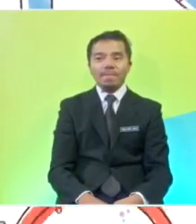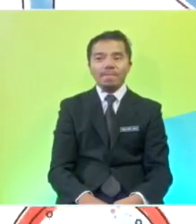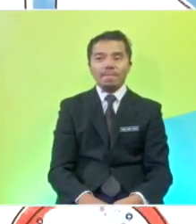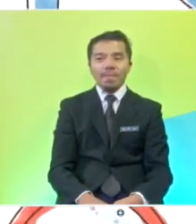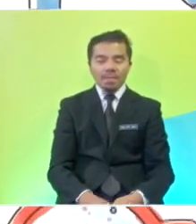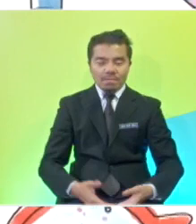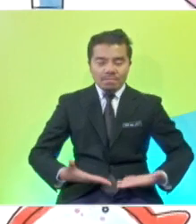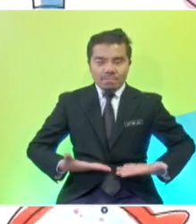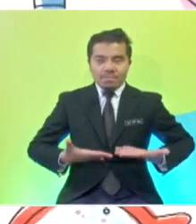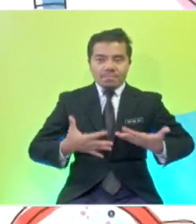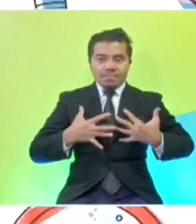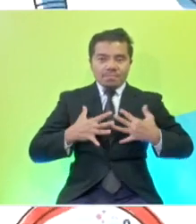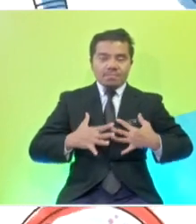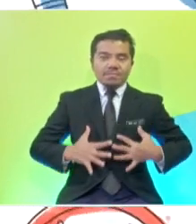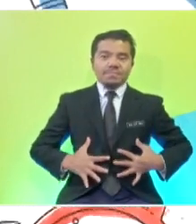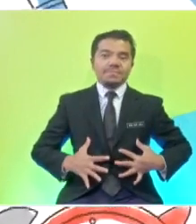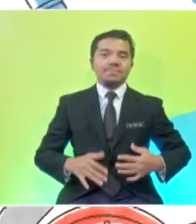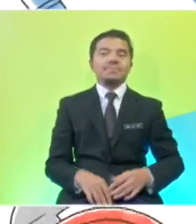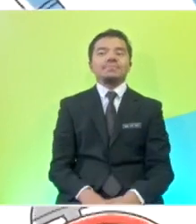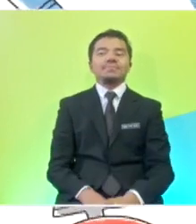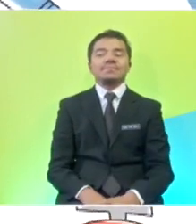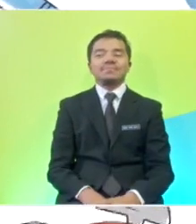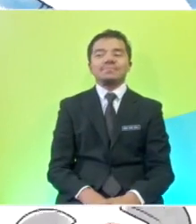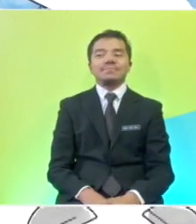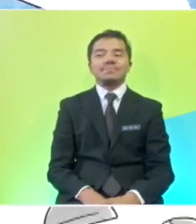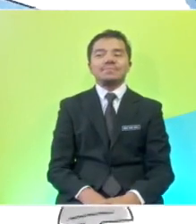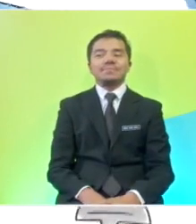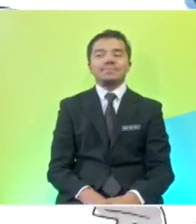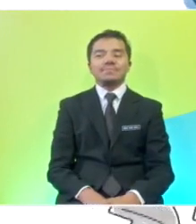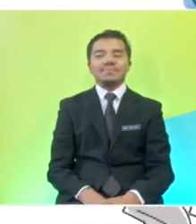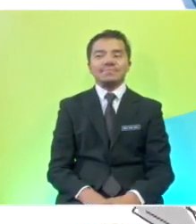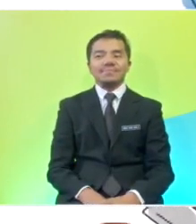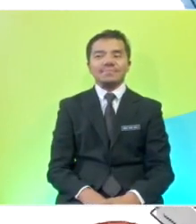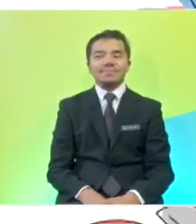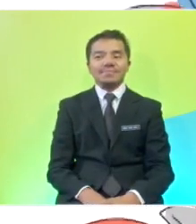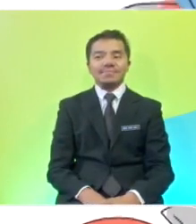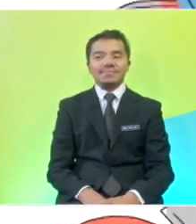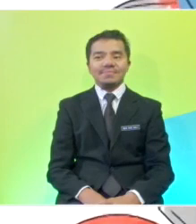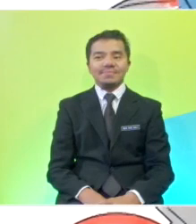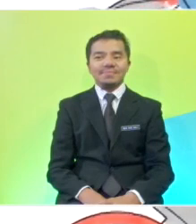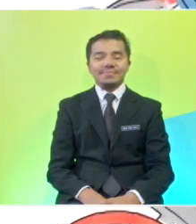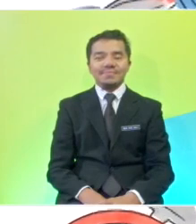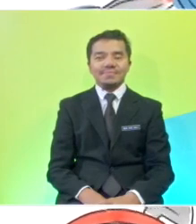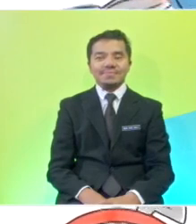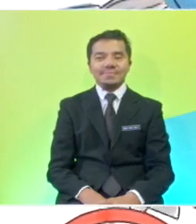Breathing. Breathing. Yeah, very good. Okay, yes. Putri.